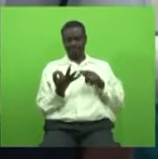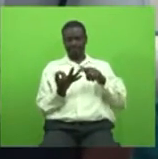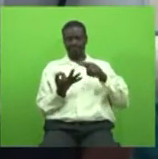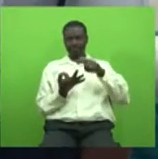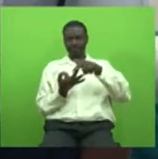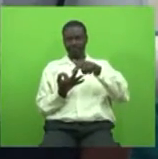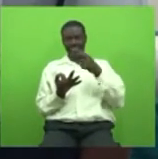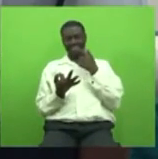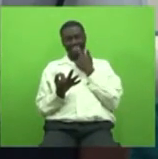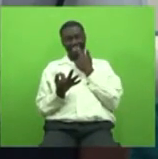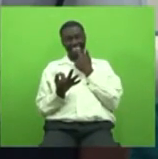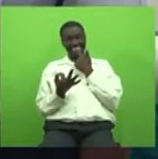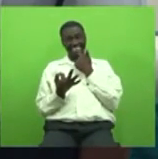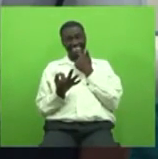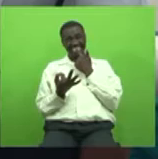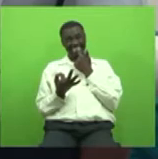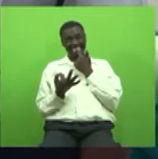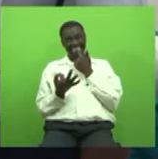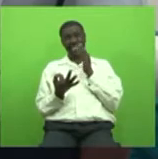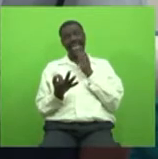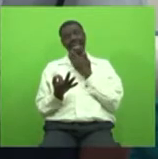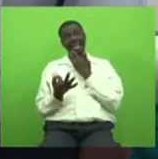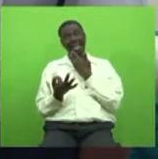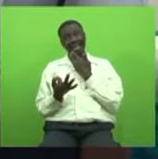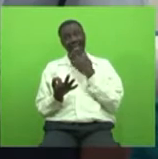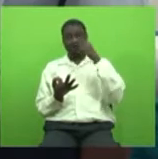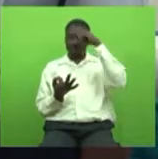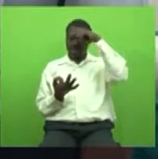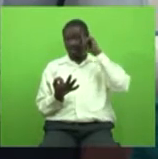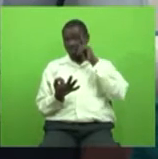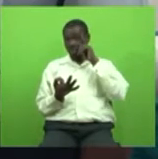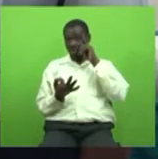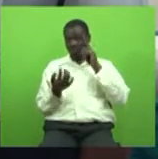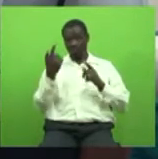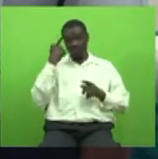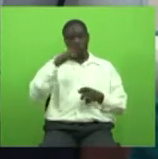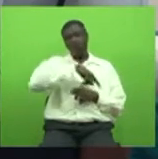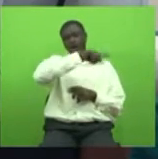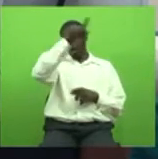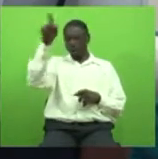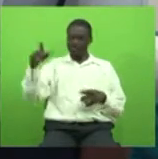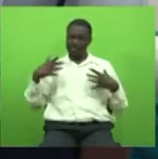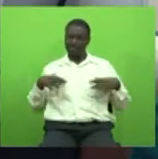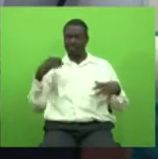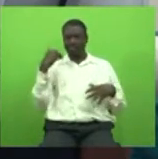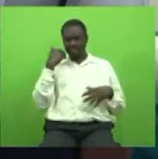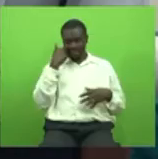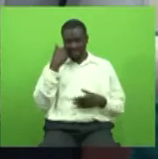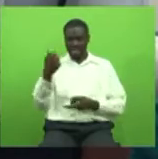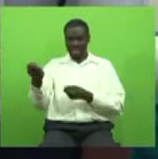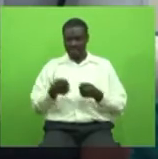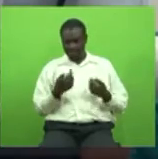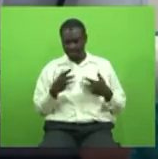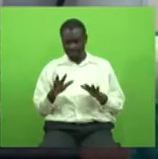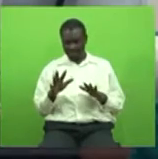which is the original form filled for all patients who are undergoing post-rape